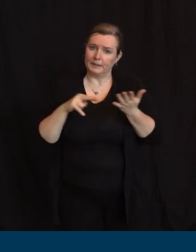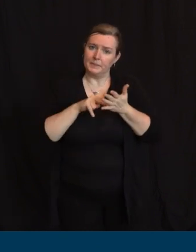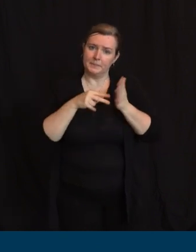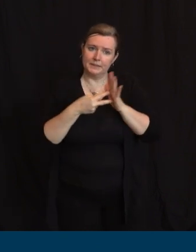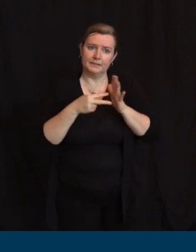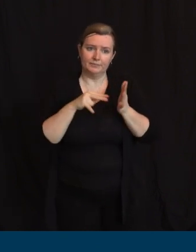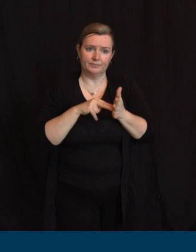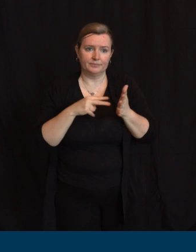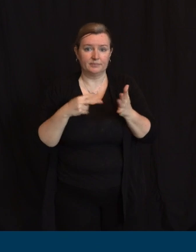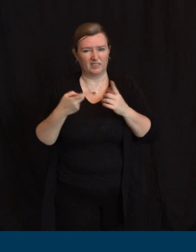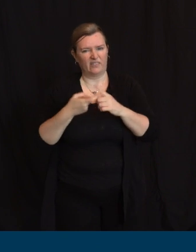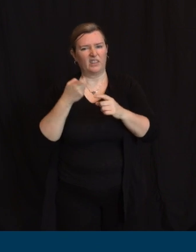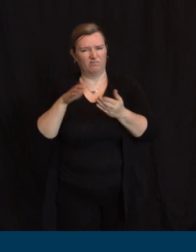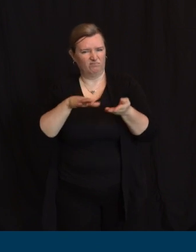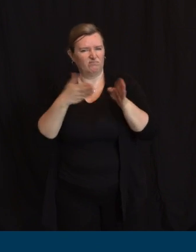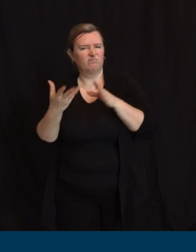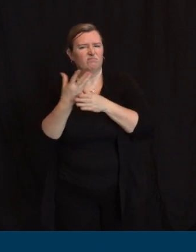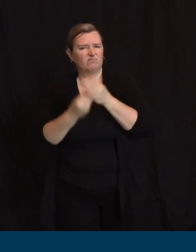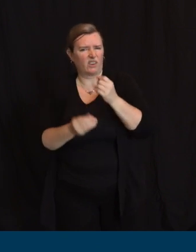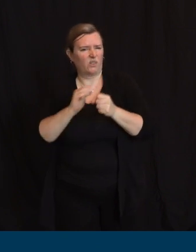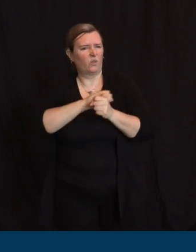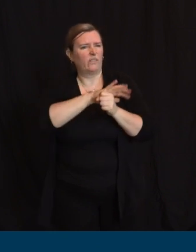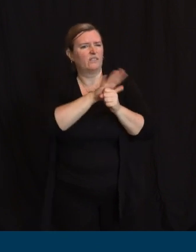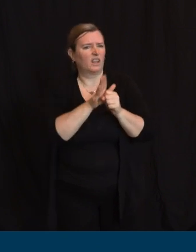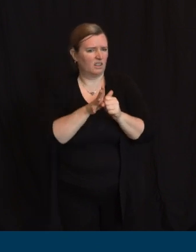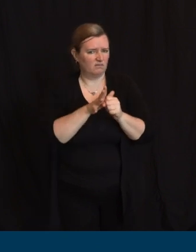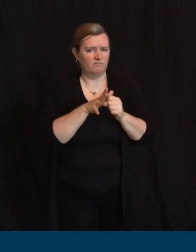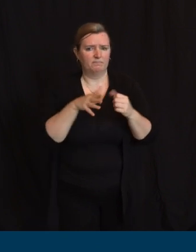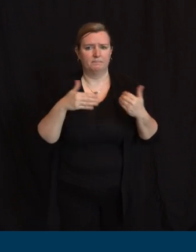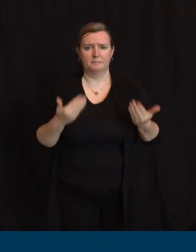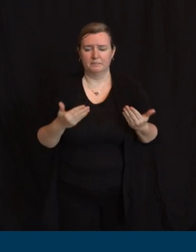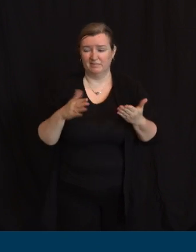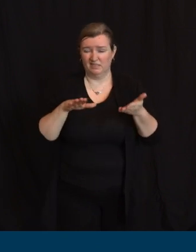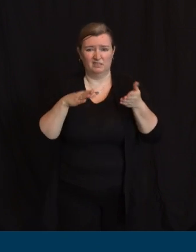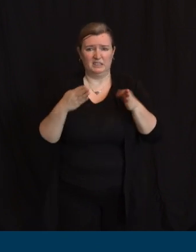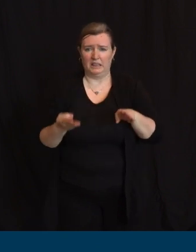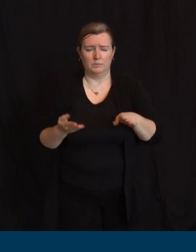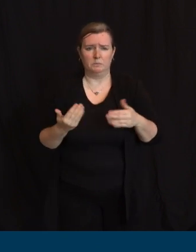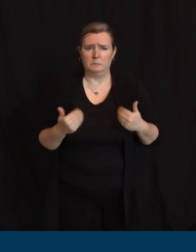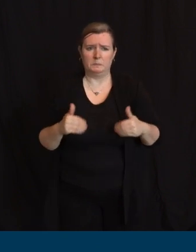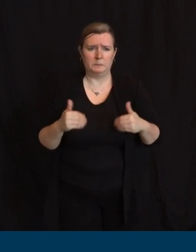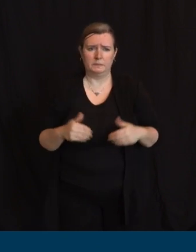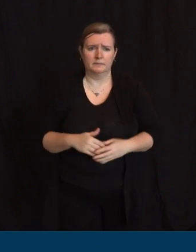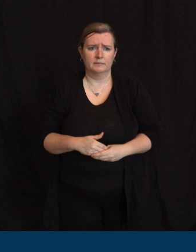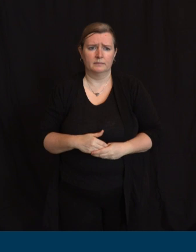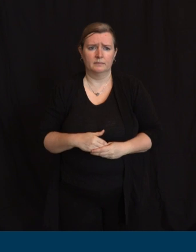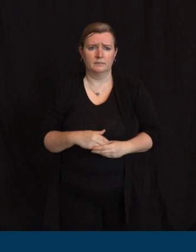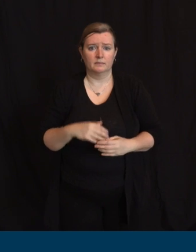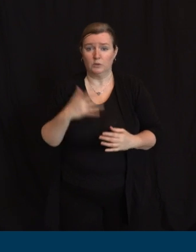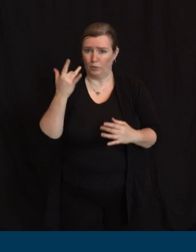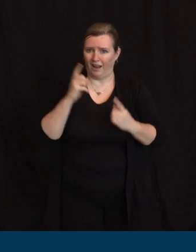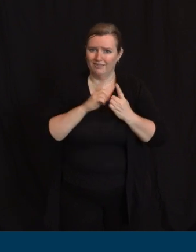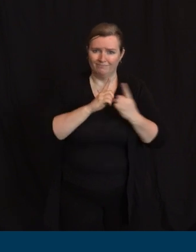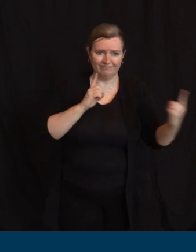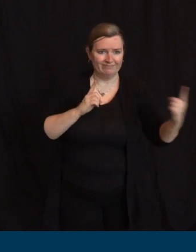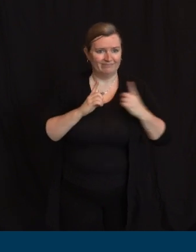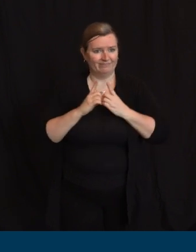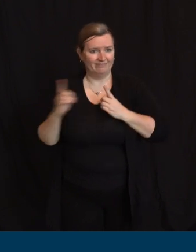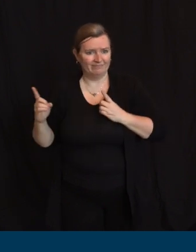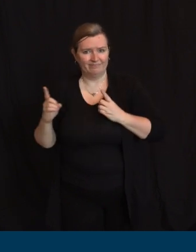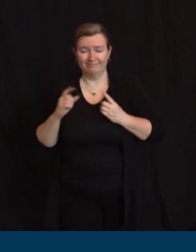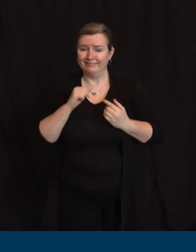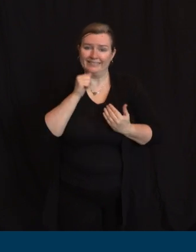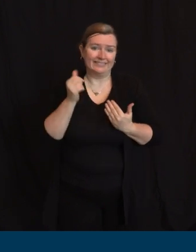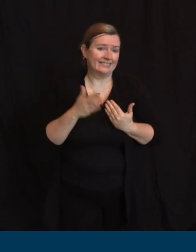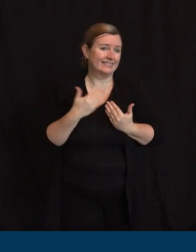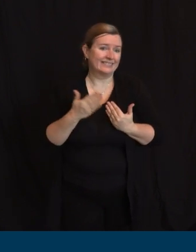COVID-19. All of a sudden, social distancing doesn't seem so much of an inconvenience if it means that we